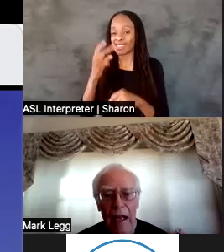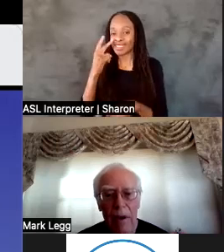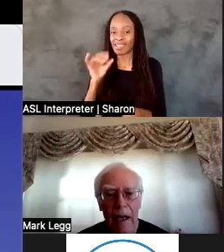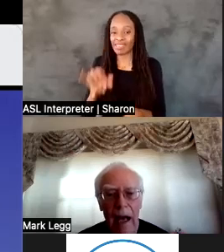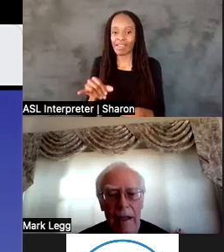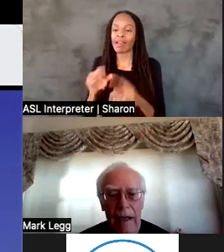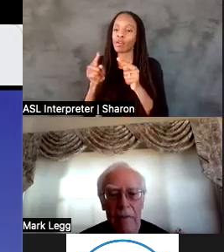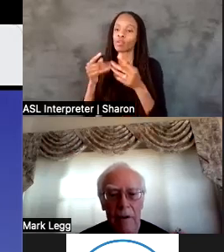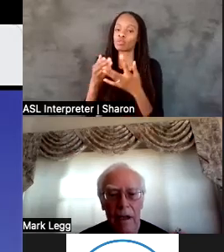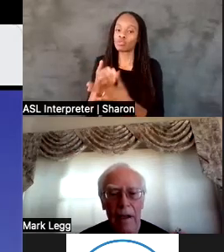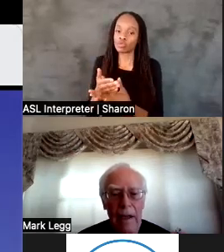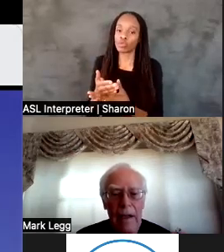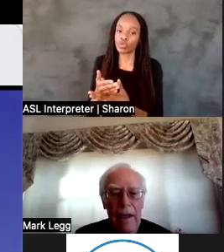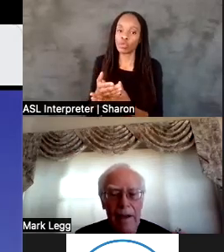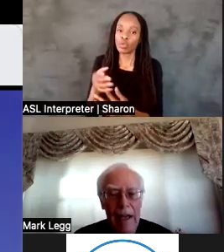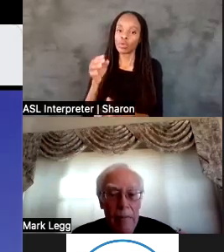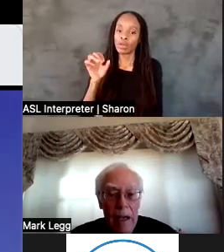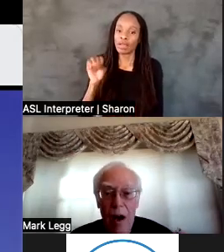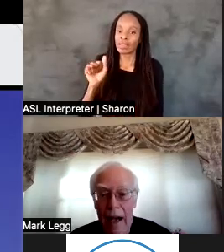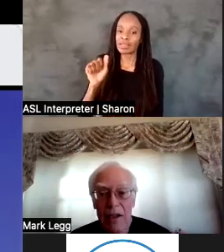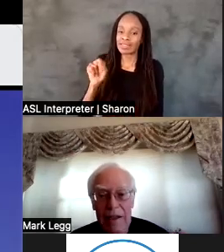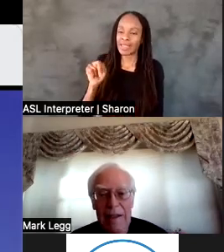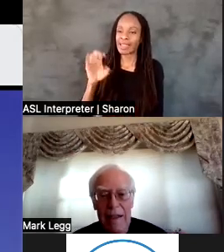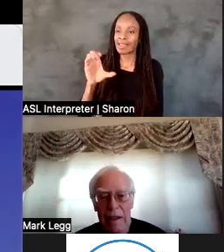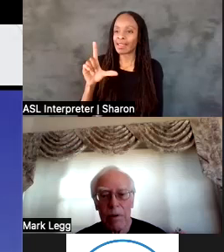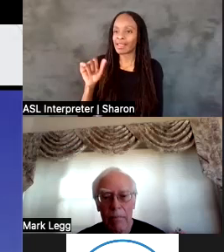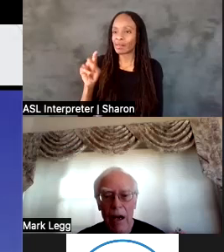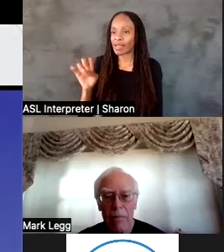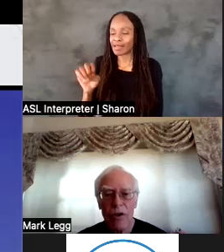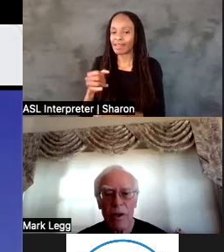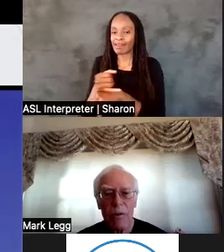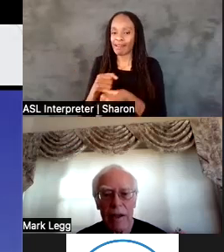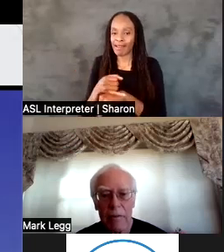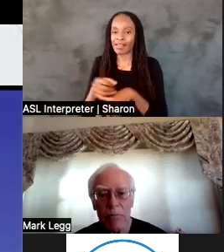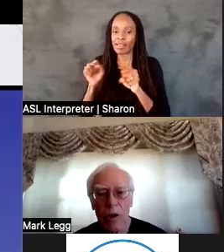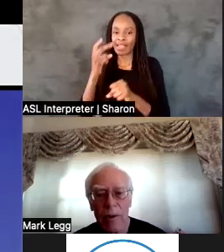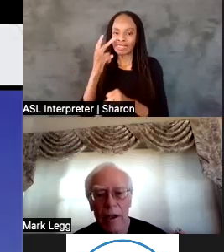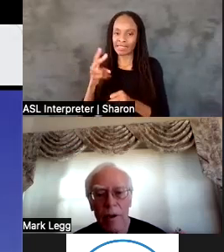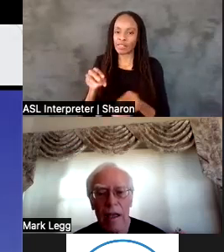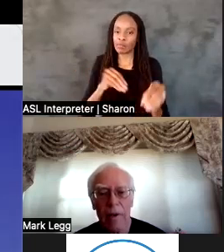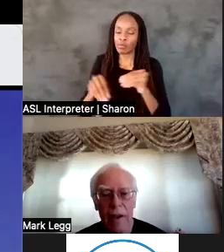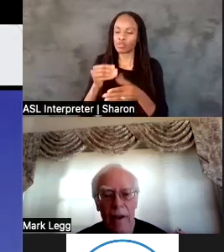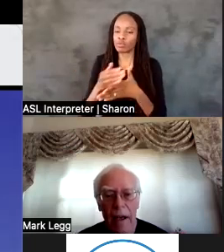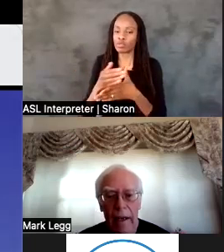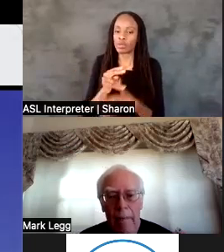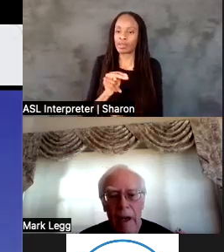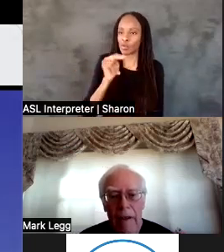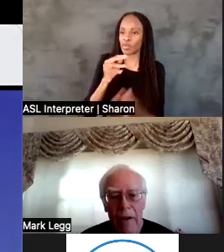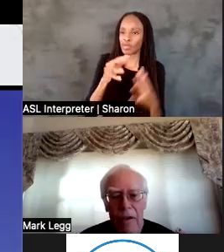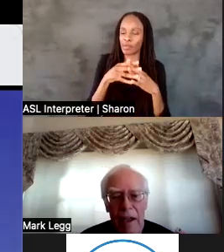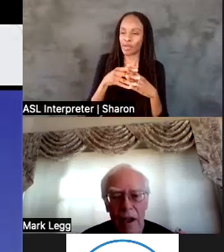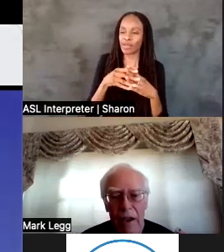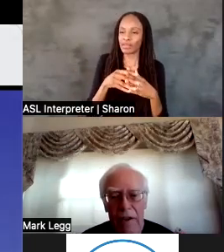through San Clemente Island, and the San Clemente Fault actually is seeing the plate boundary motion between the North American plate and Pacific.